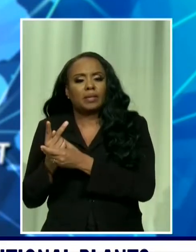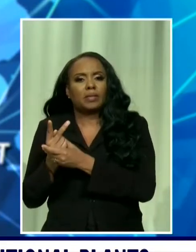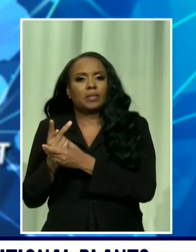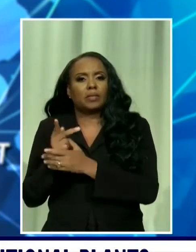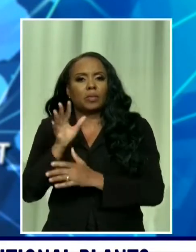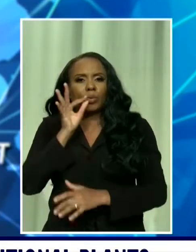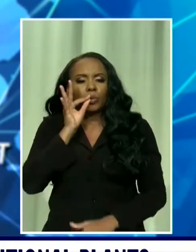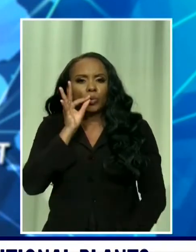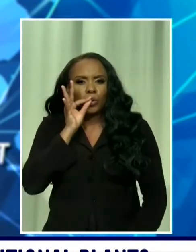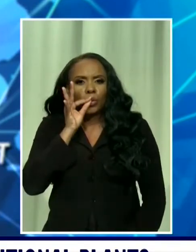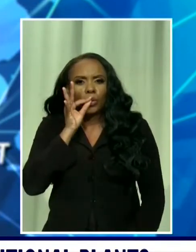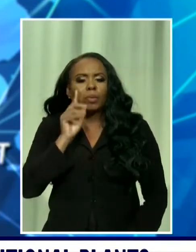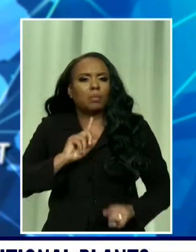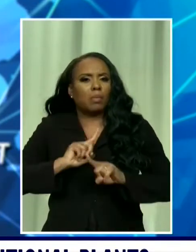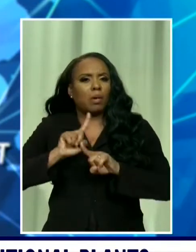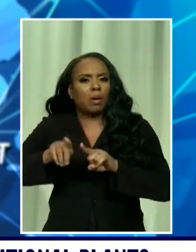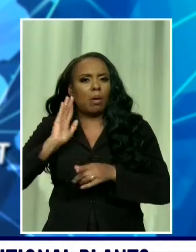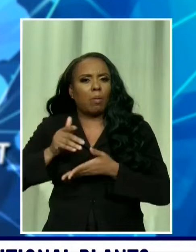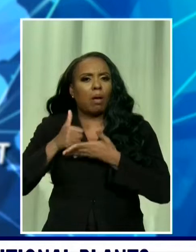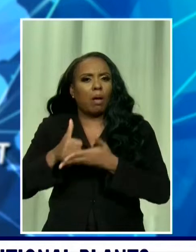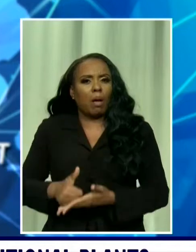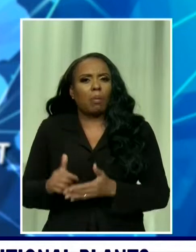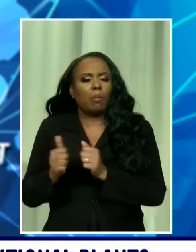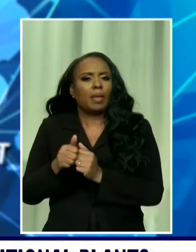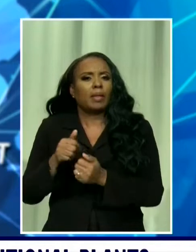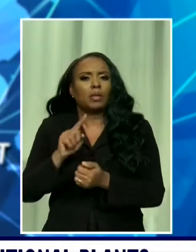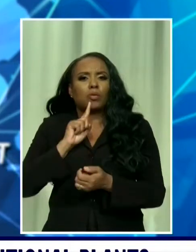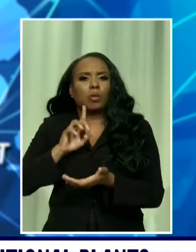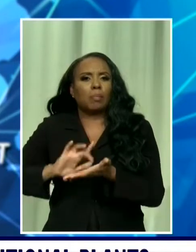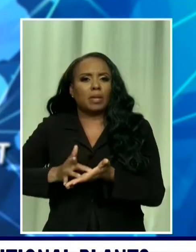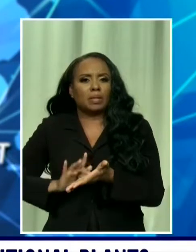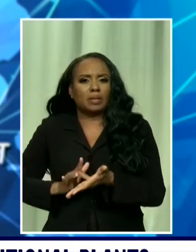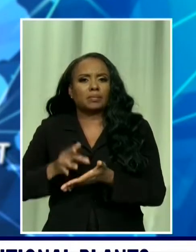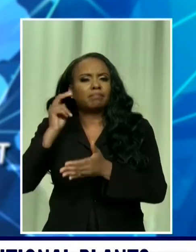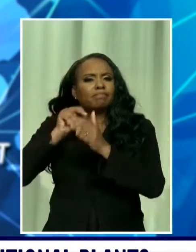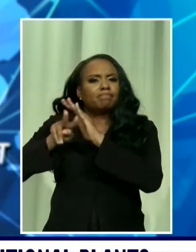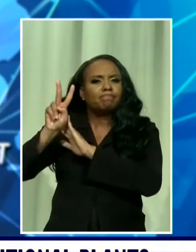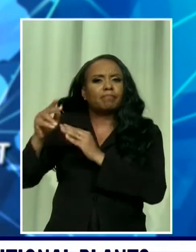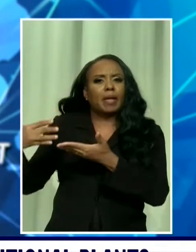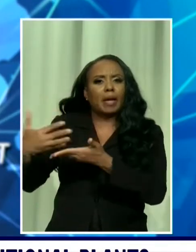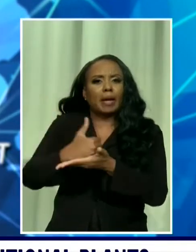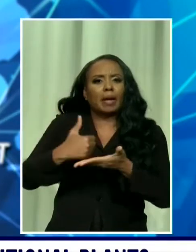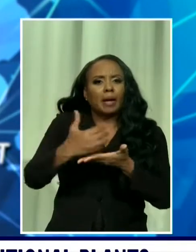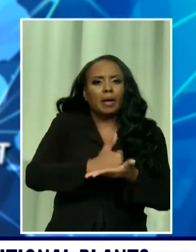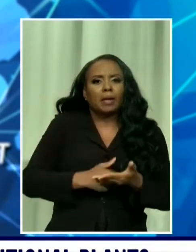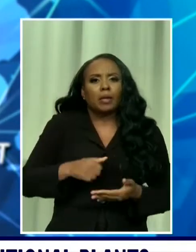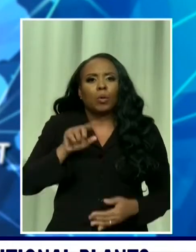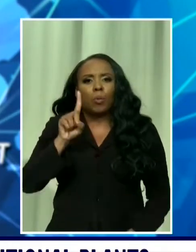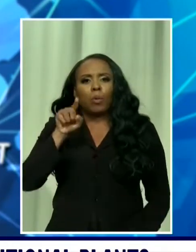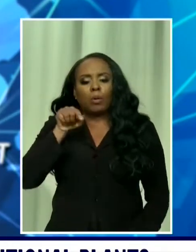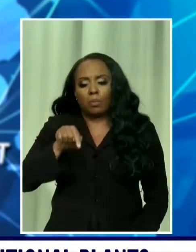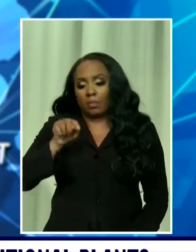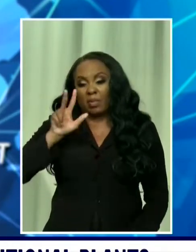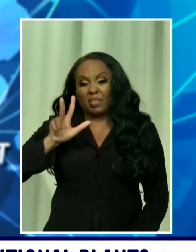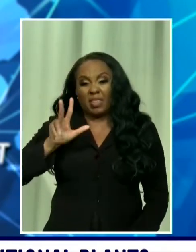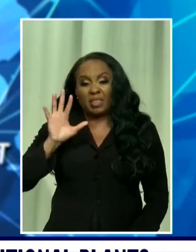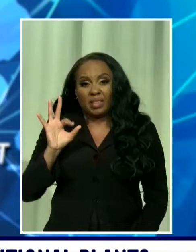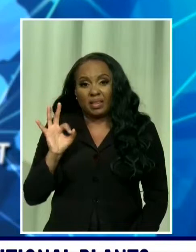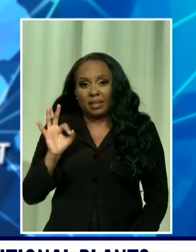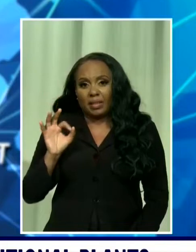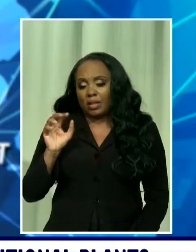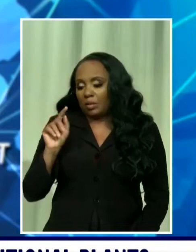non-communicable diseases. The global botanical medicine industry is projected to earn $1.39 trillion